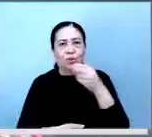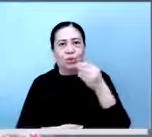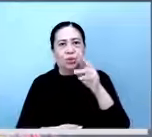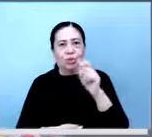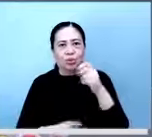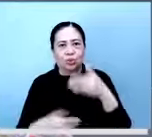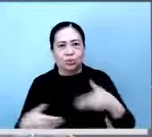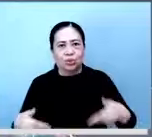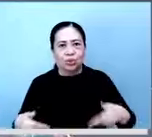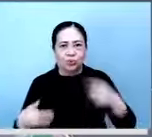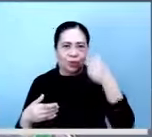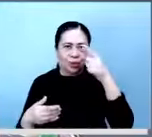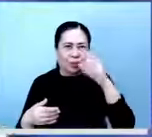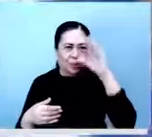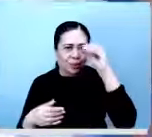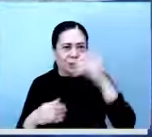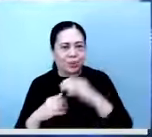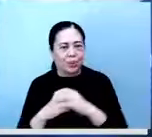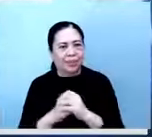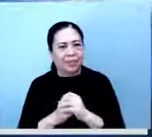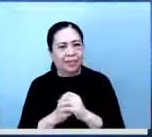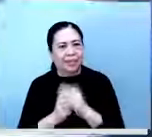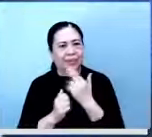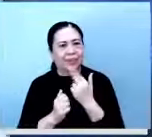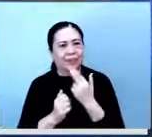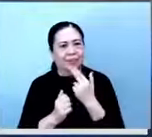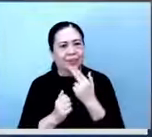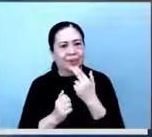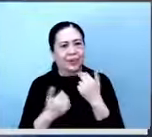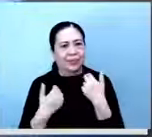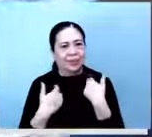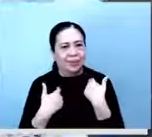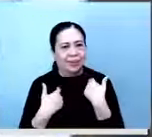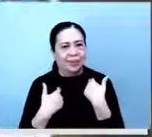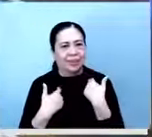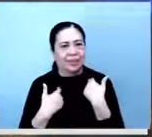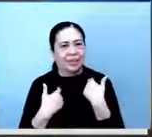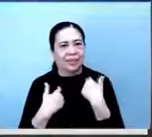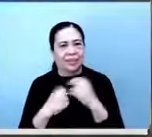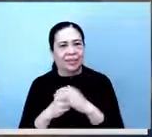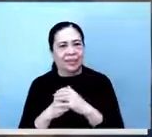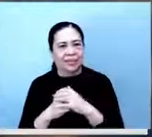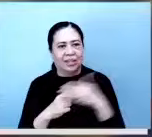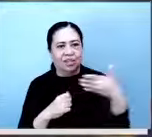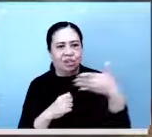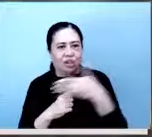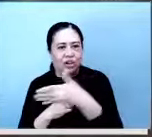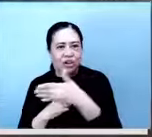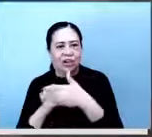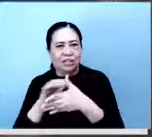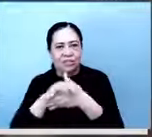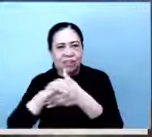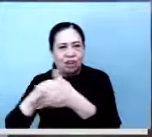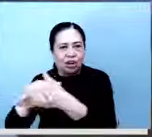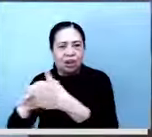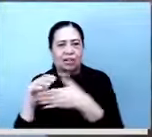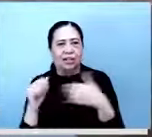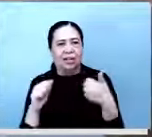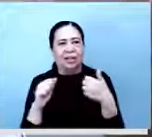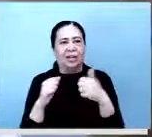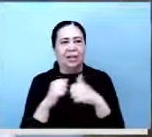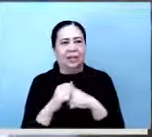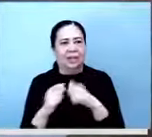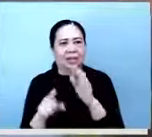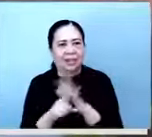2 boys. So itong mga to, cute. Meron silang mga sharks. Mga sea creatures. Meron dinosaurs. Din, ang pinaka-patok